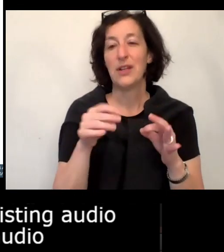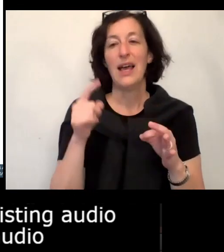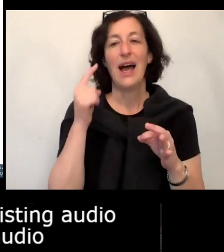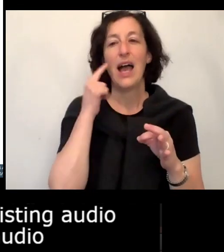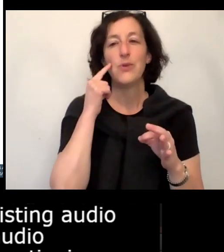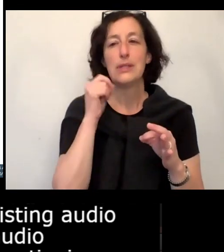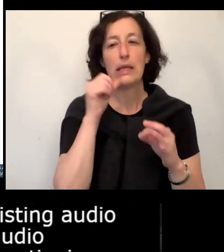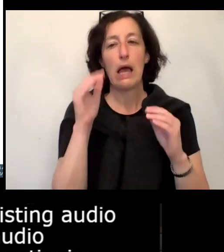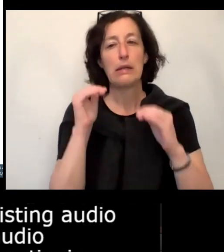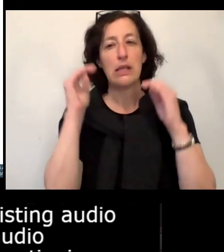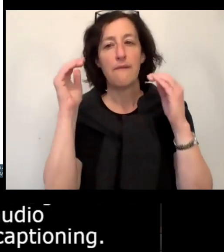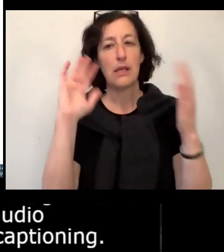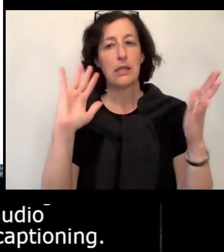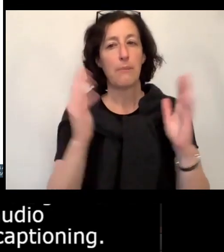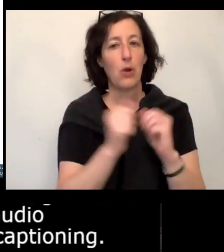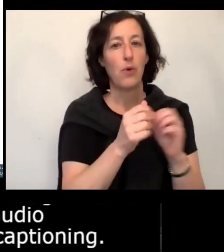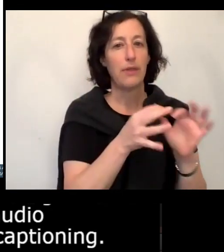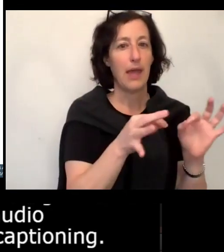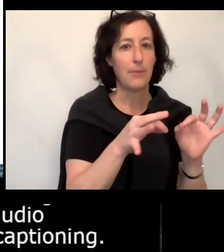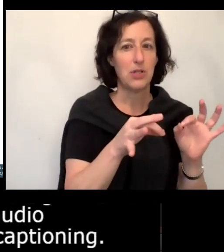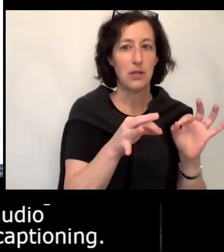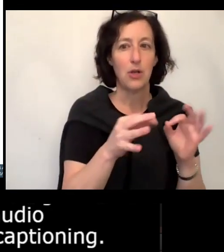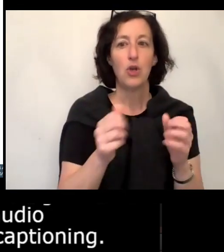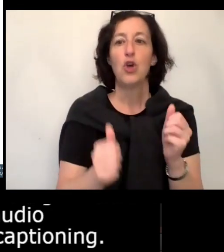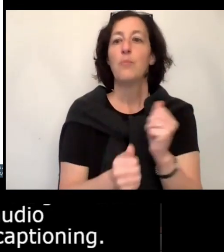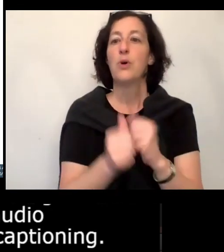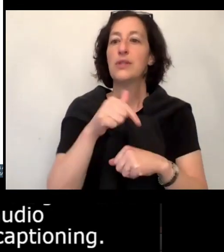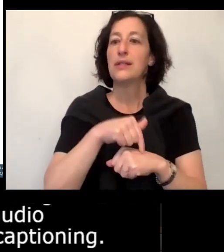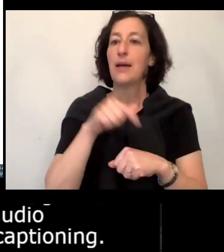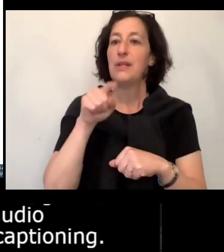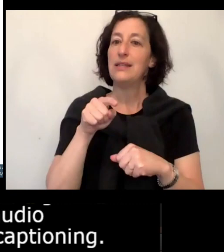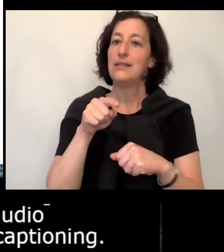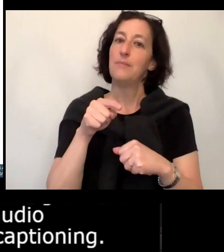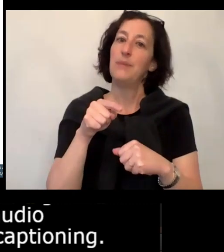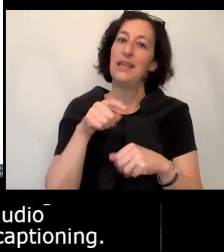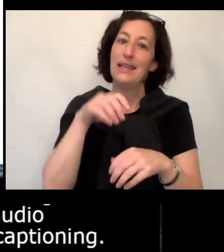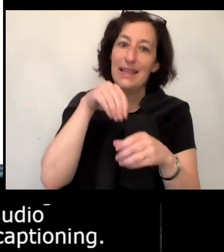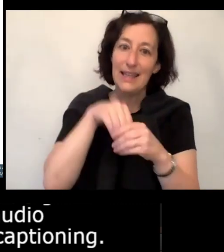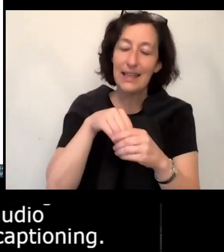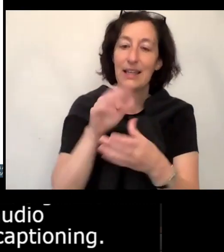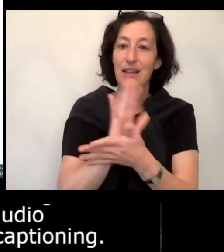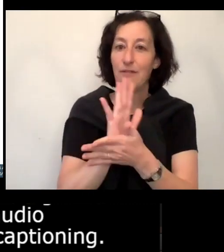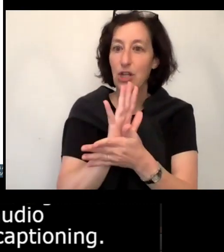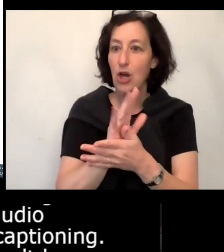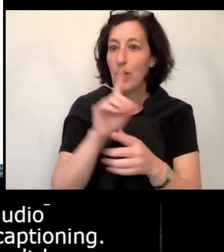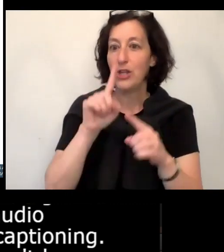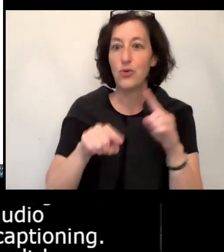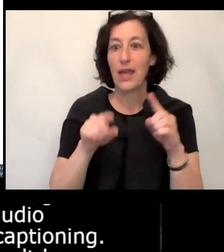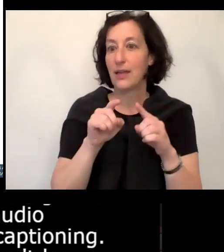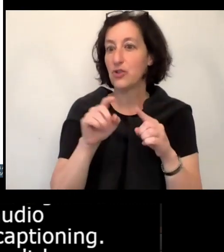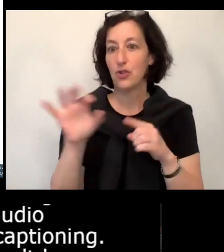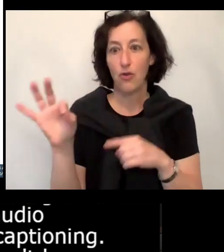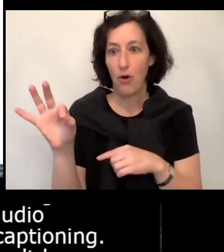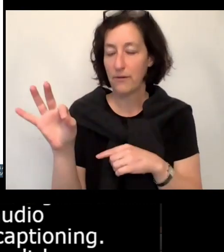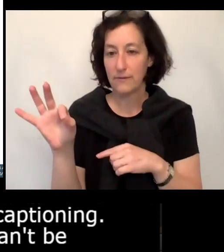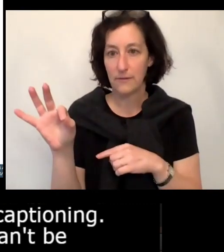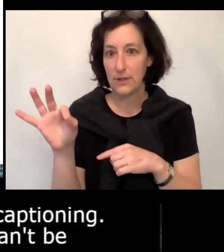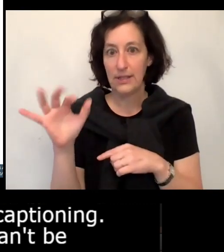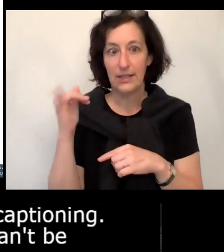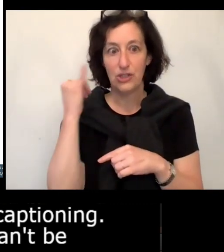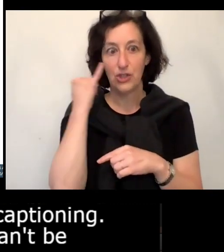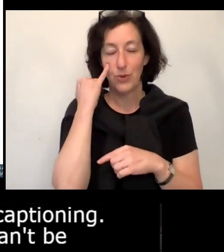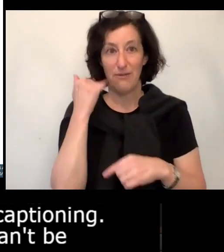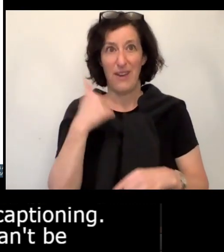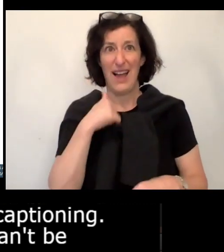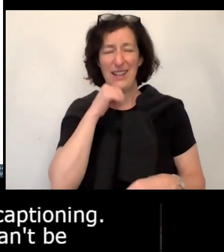it has to be baked into the video, and it can't be disabled, which means that if you don't need the